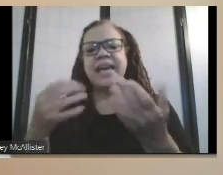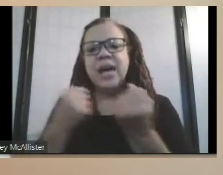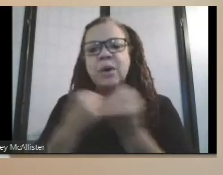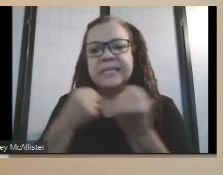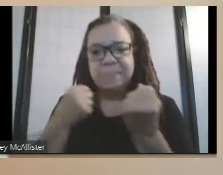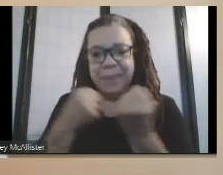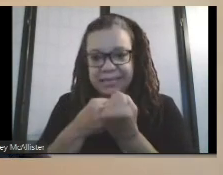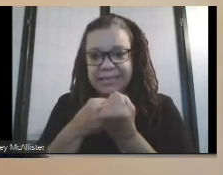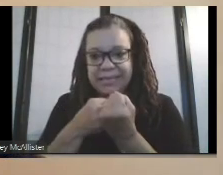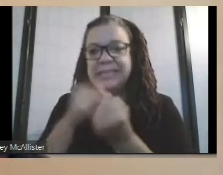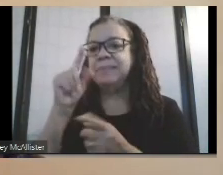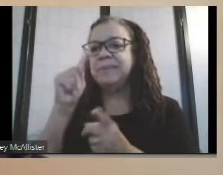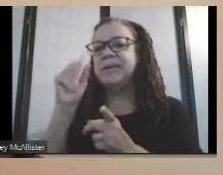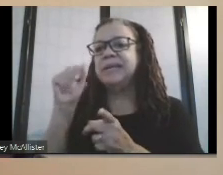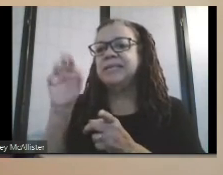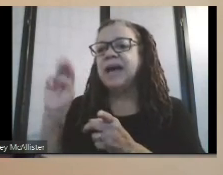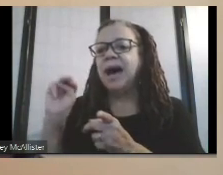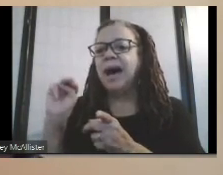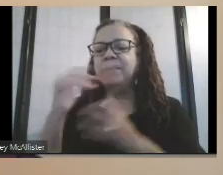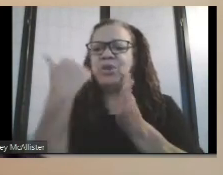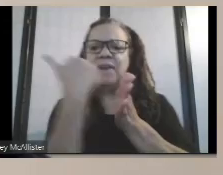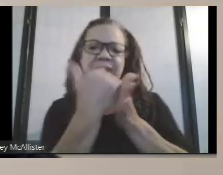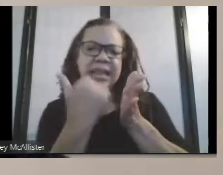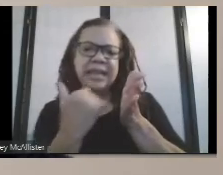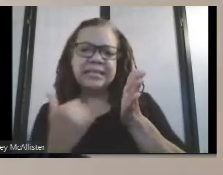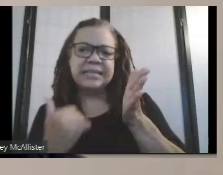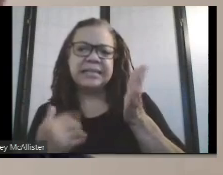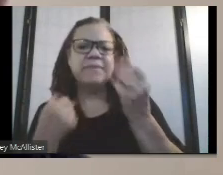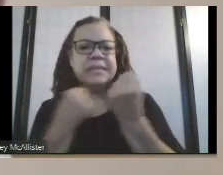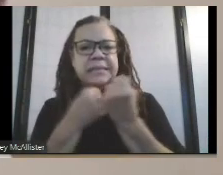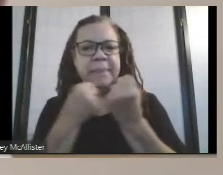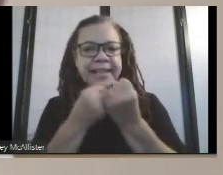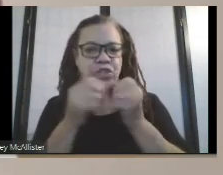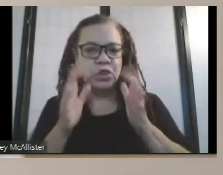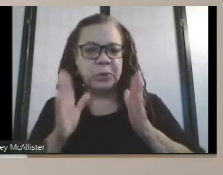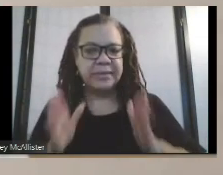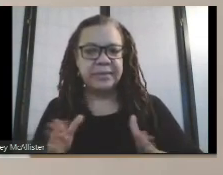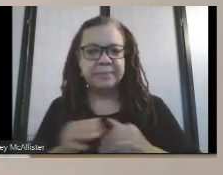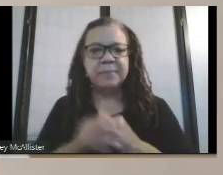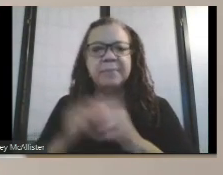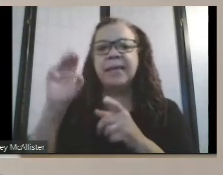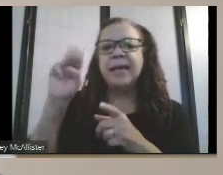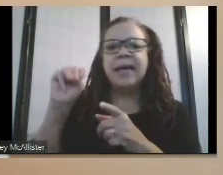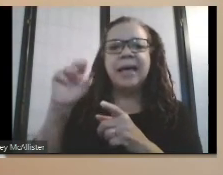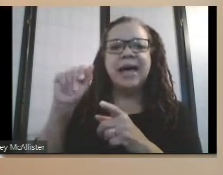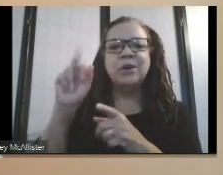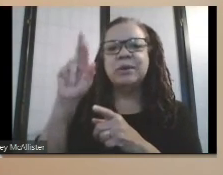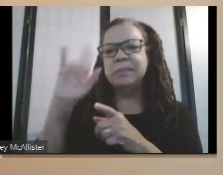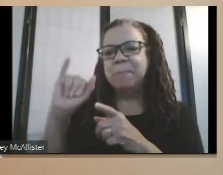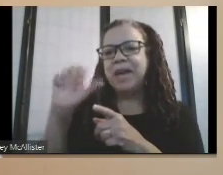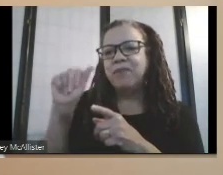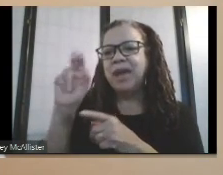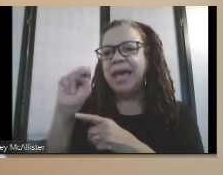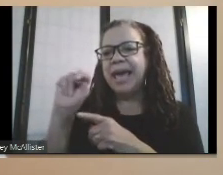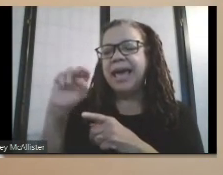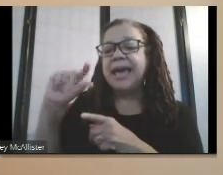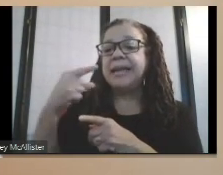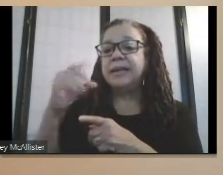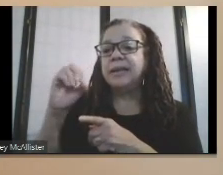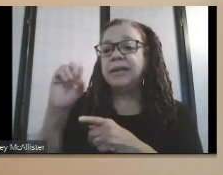our sponsors. Tommy, do you have our sponsors for me? I might have it if I. Mary Ann Dornice